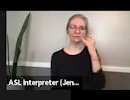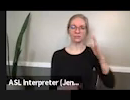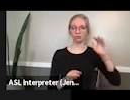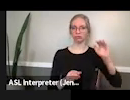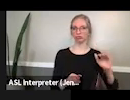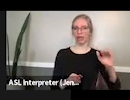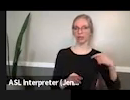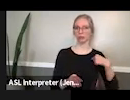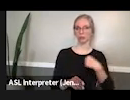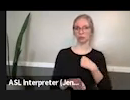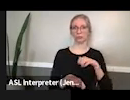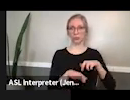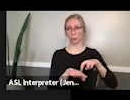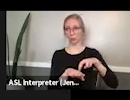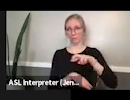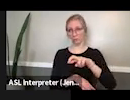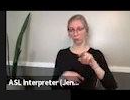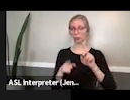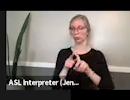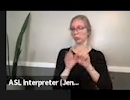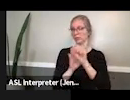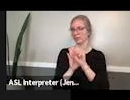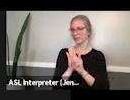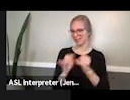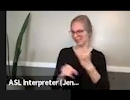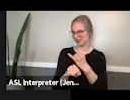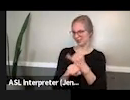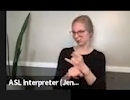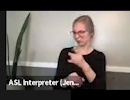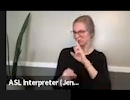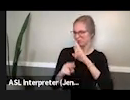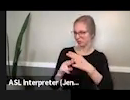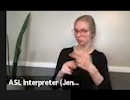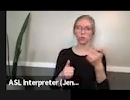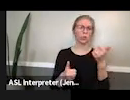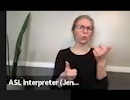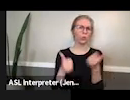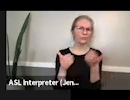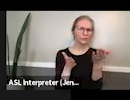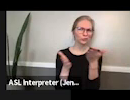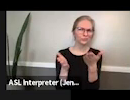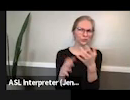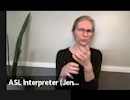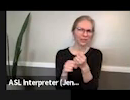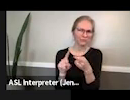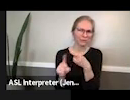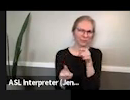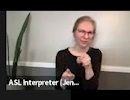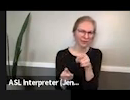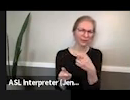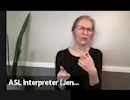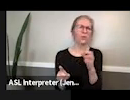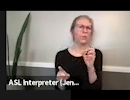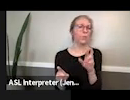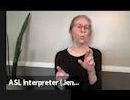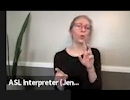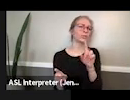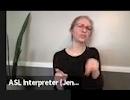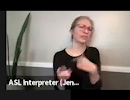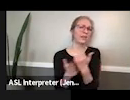the state institute you were talking about, what services do they get from that, or does it just help with the reporting?